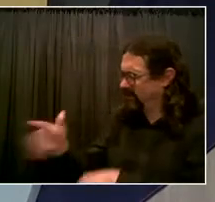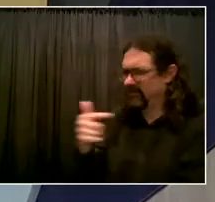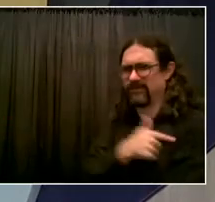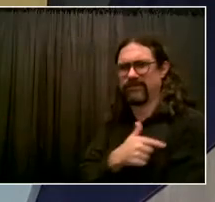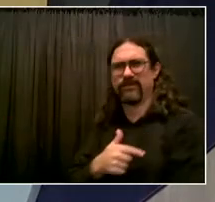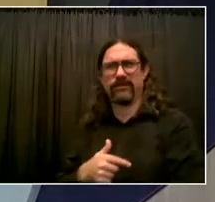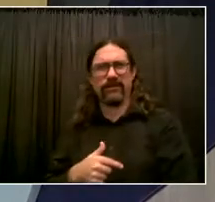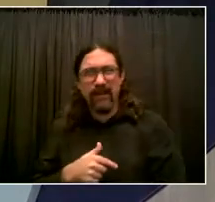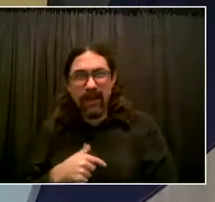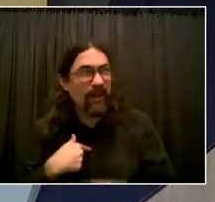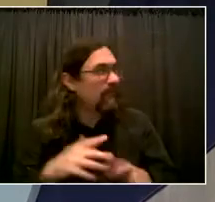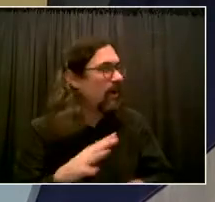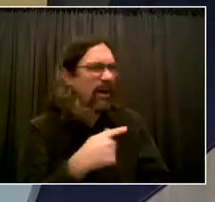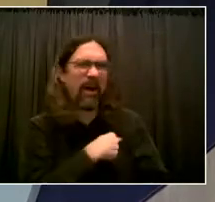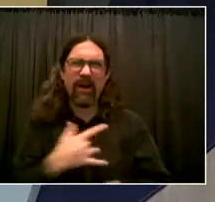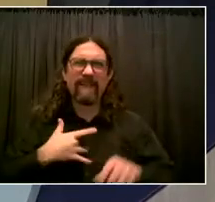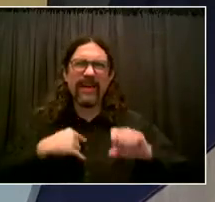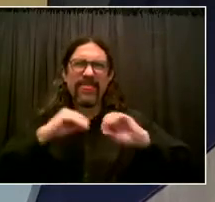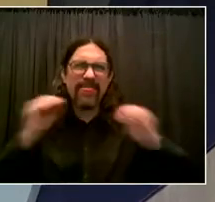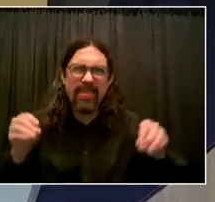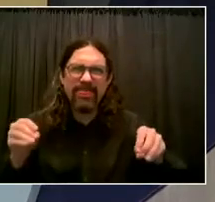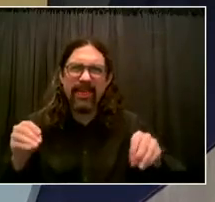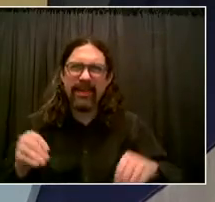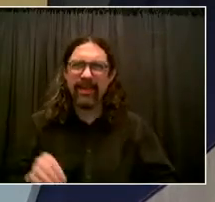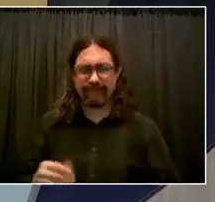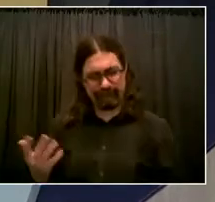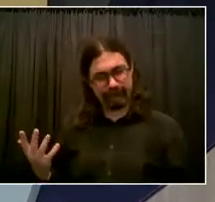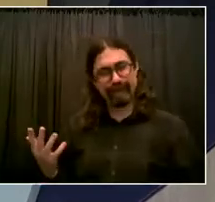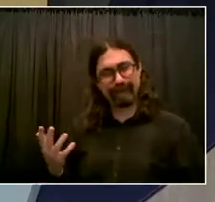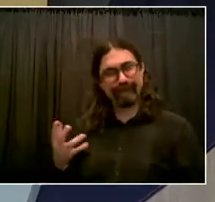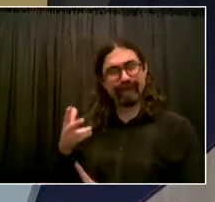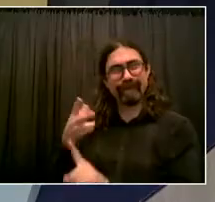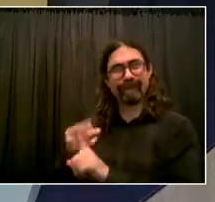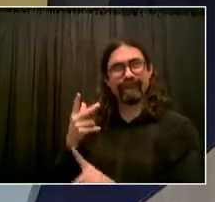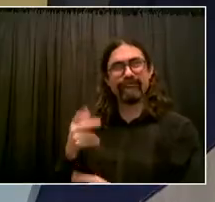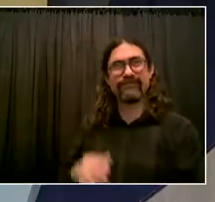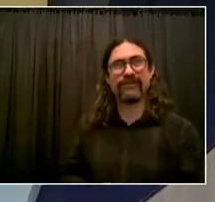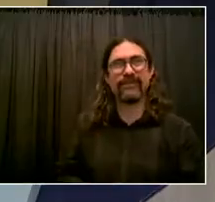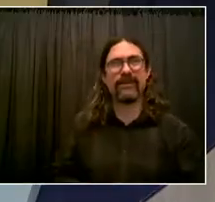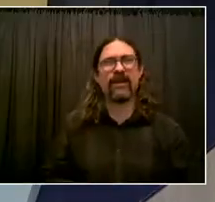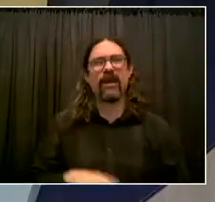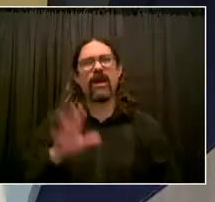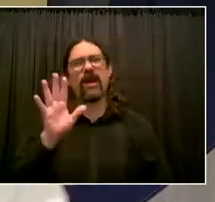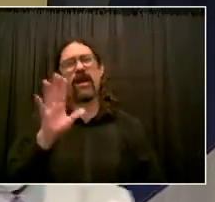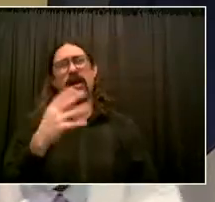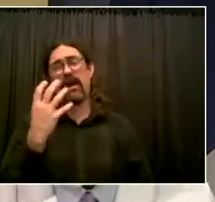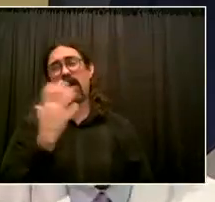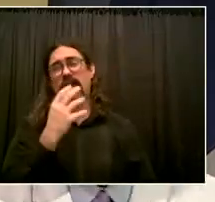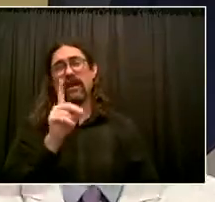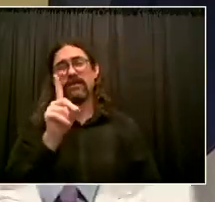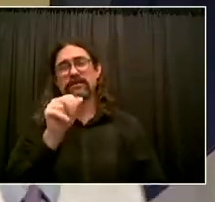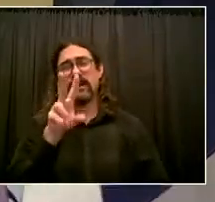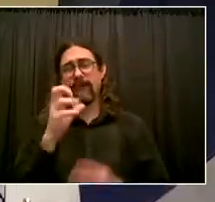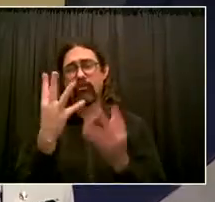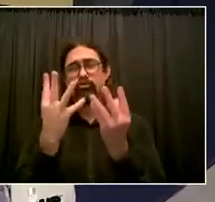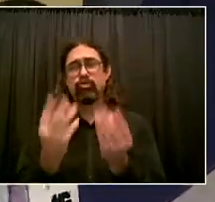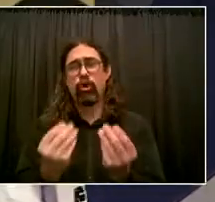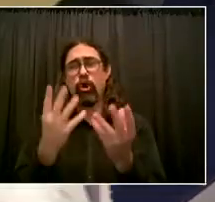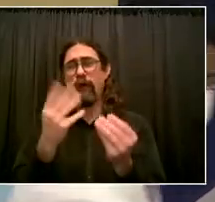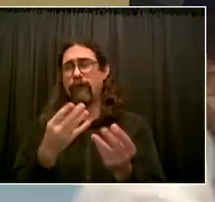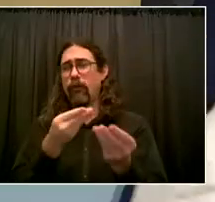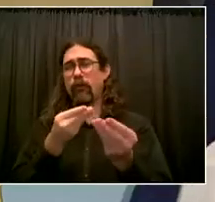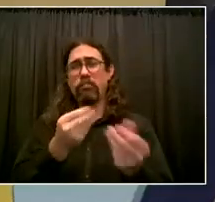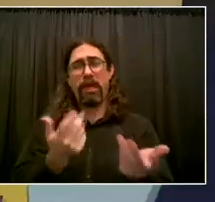really, really very subtle shot giver. Thank you, Dave. You're a man of many, many skills. You got it, sir. Well done. All right,